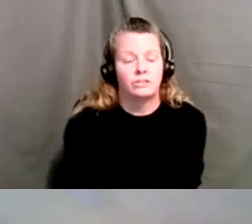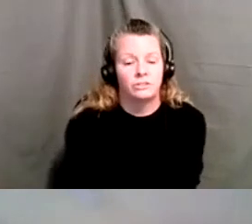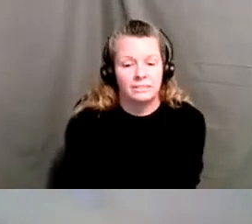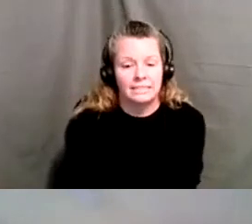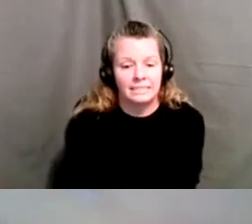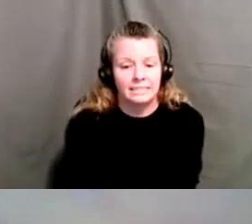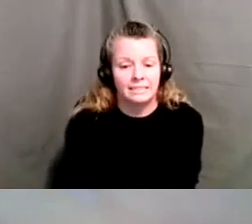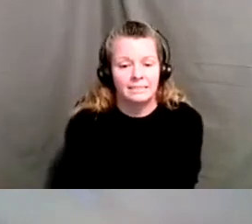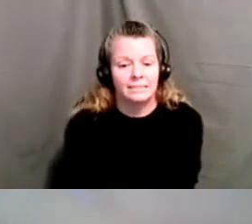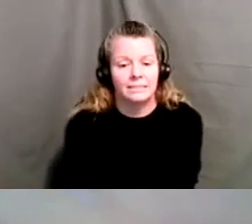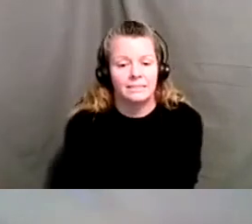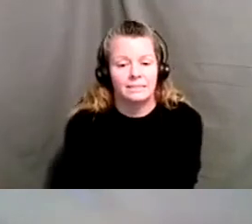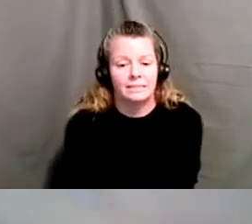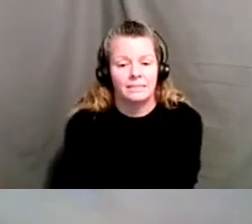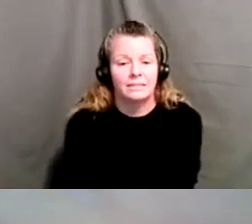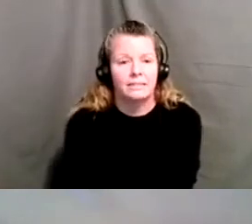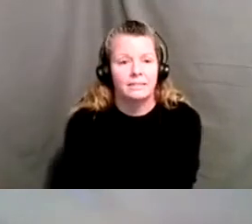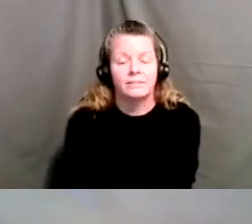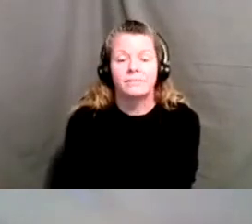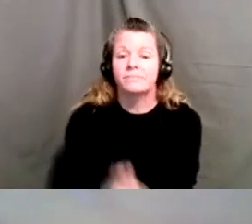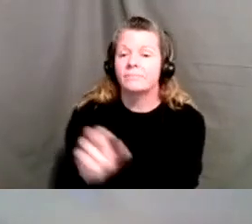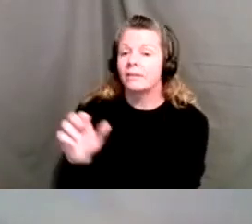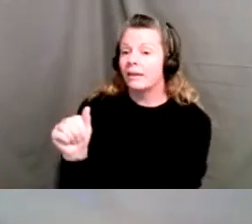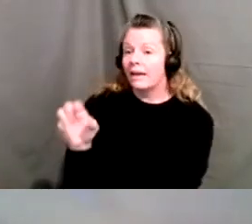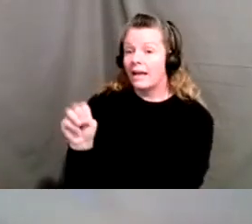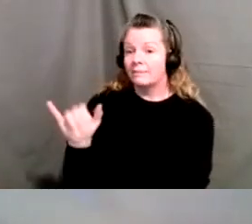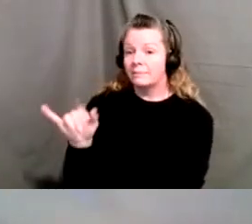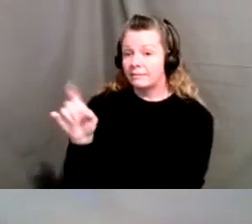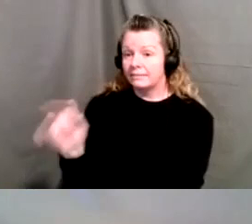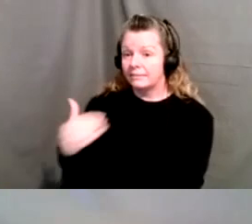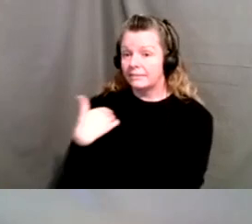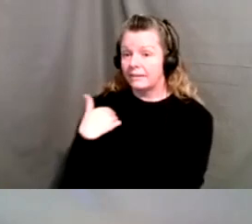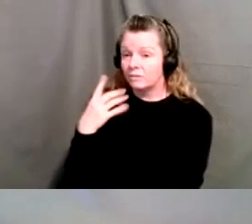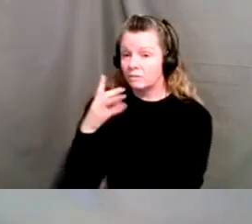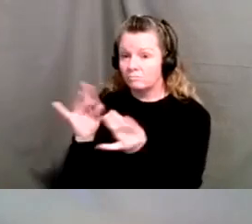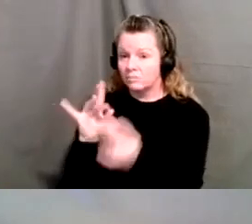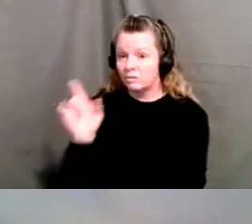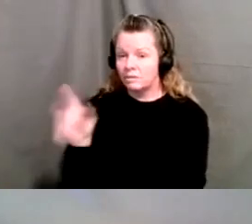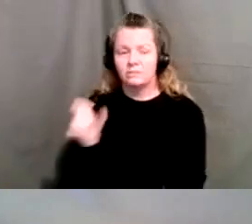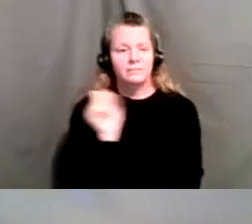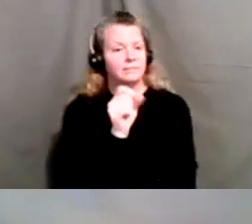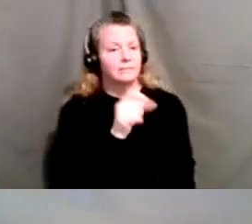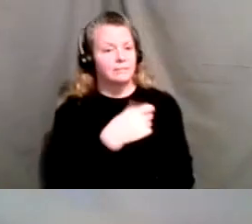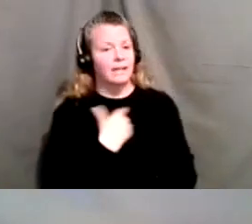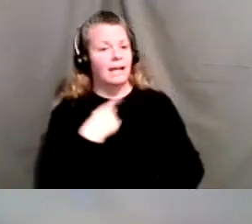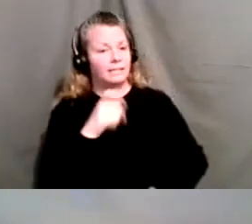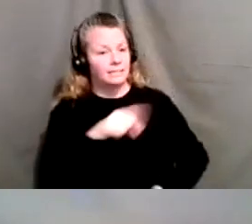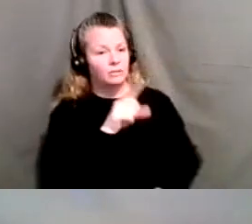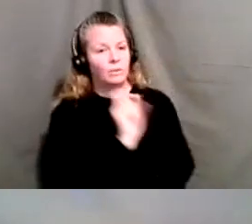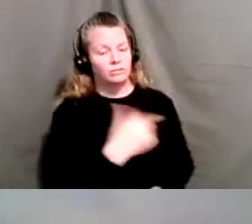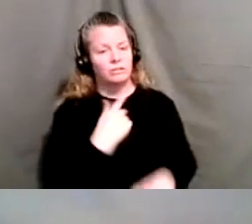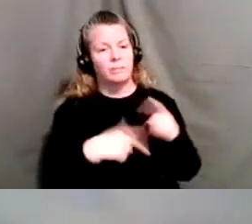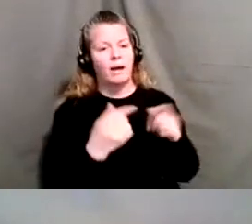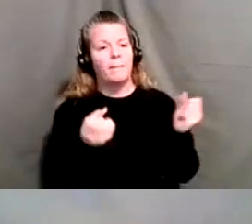Amy, did you have something to say? I did see a question about the number of characters, what's recommended, and